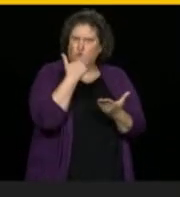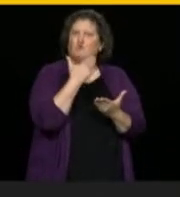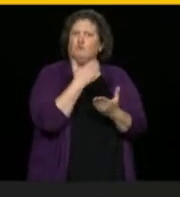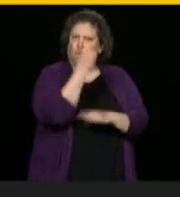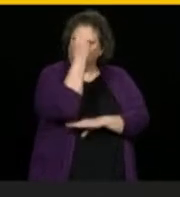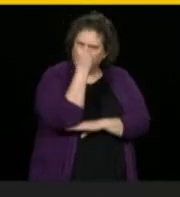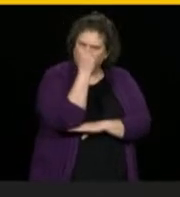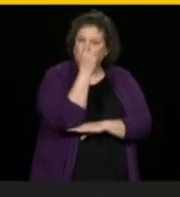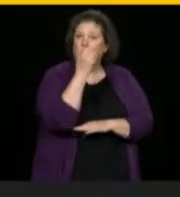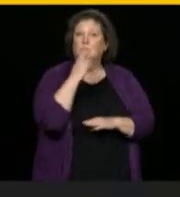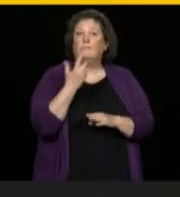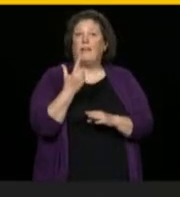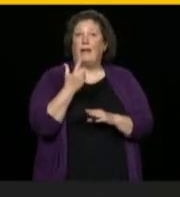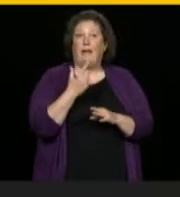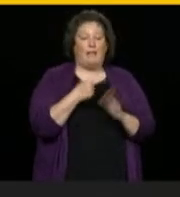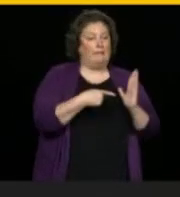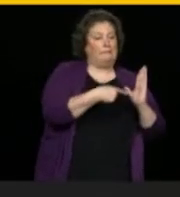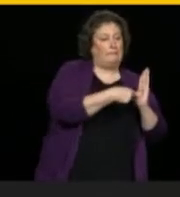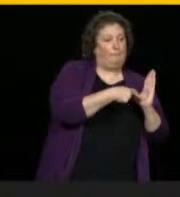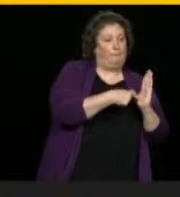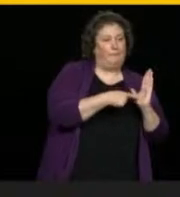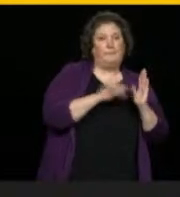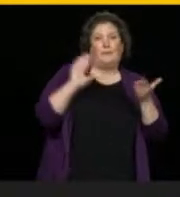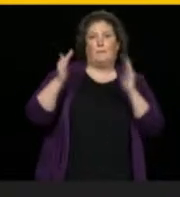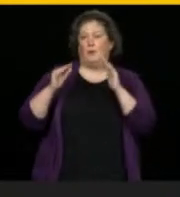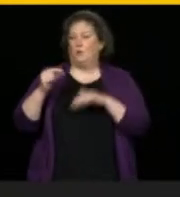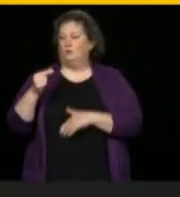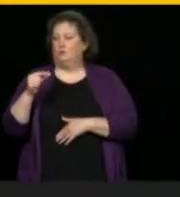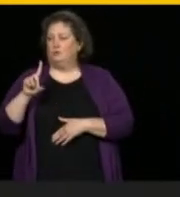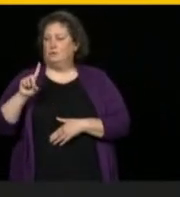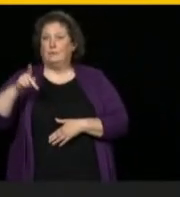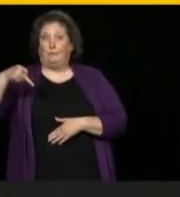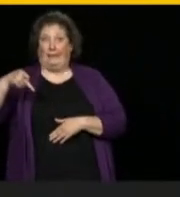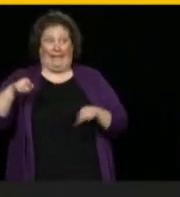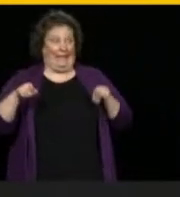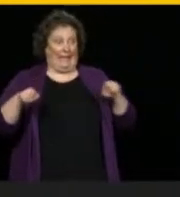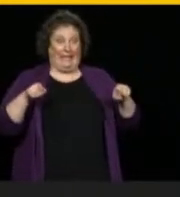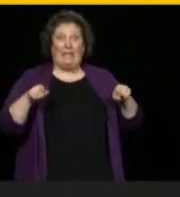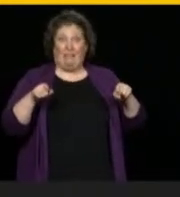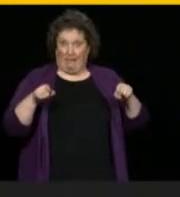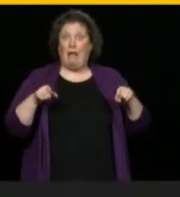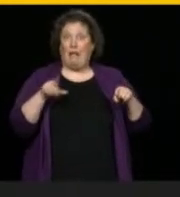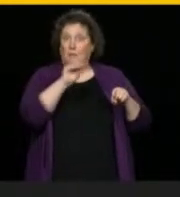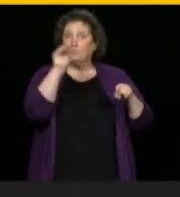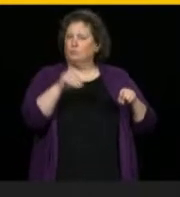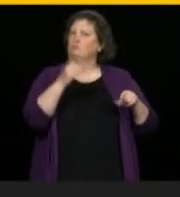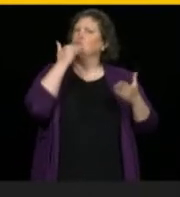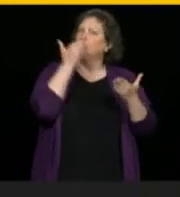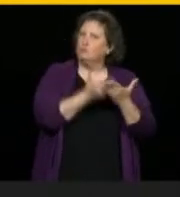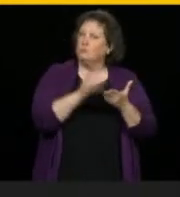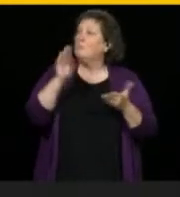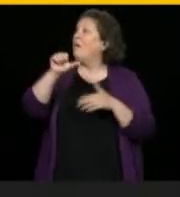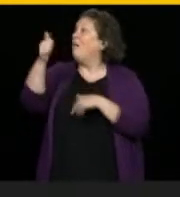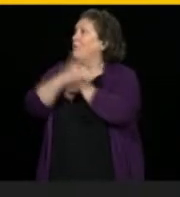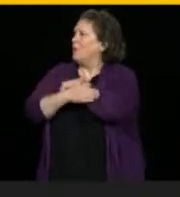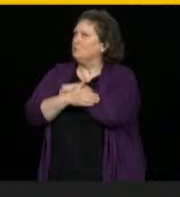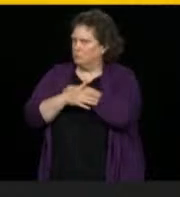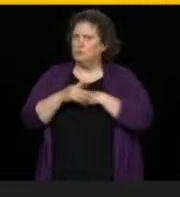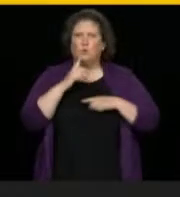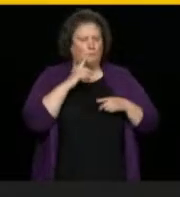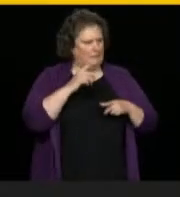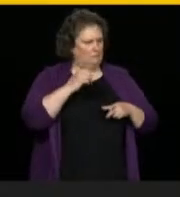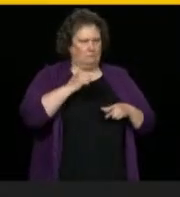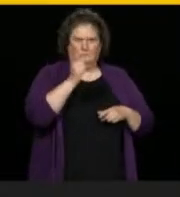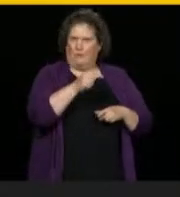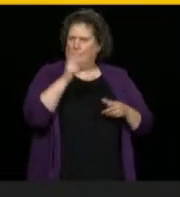G7 countries. Our government was well placed to help Canadians, and we lay the foundation that will